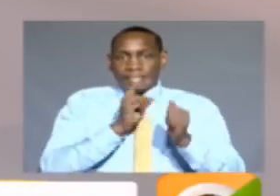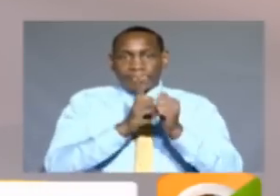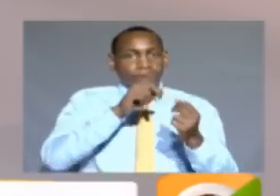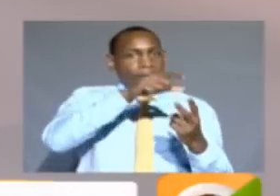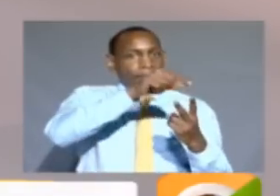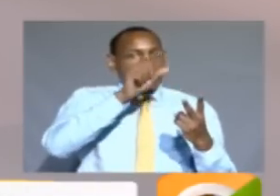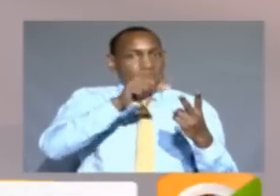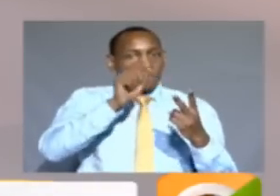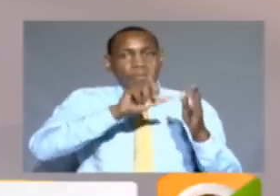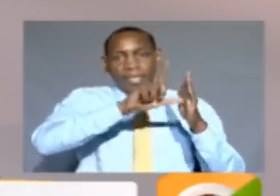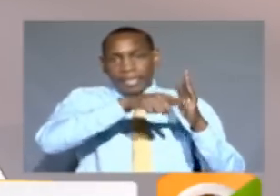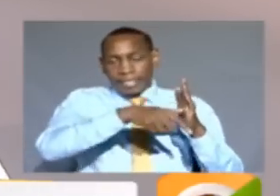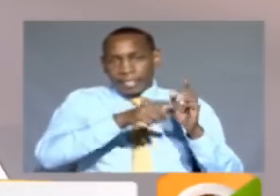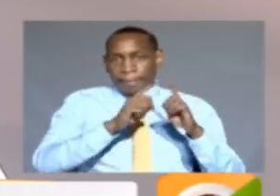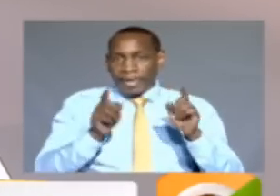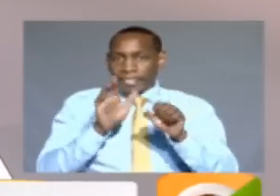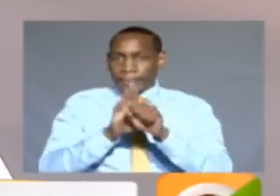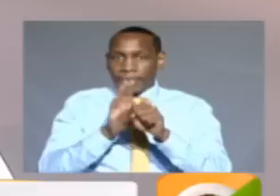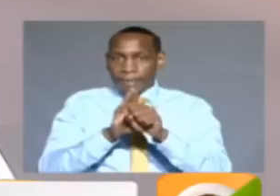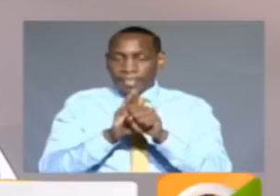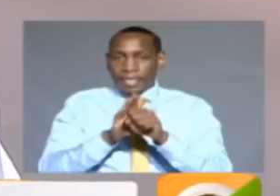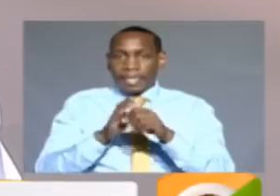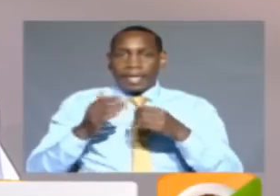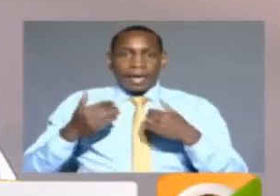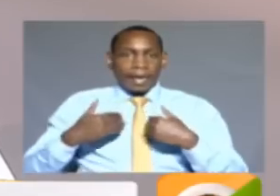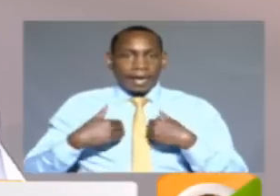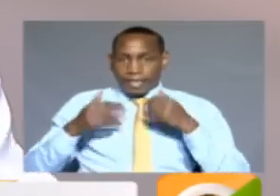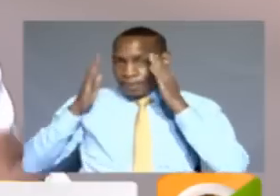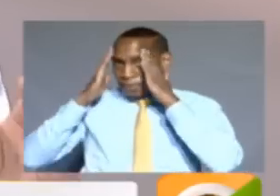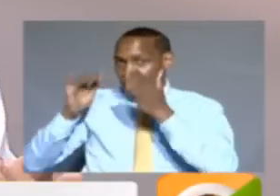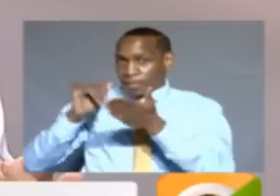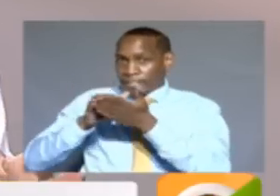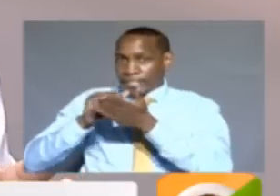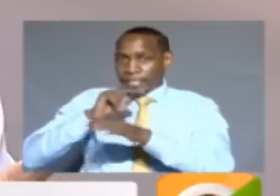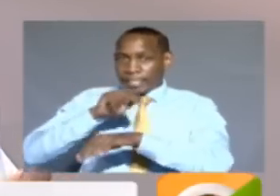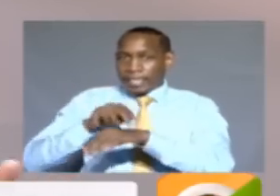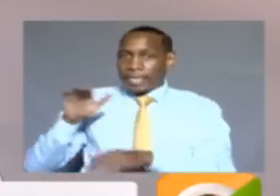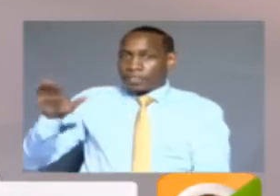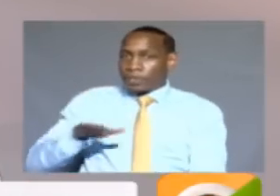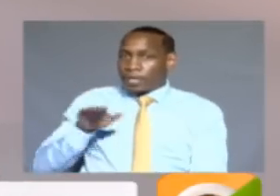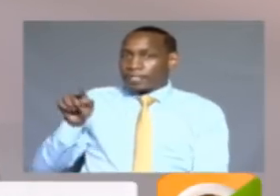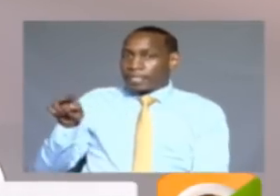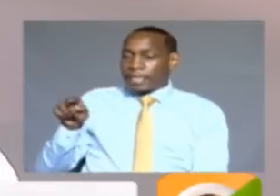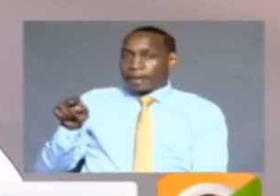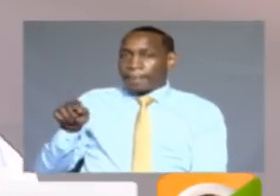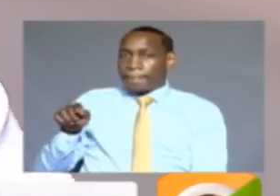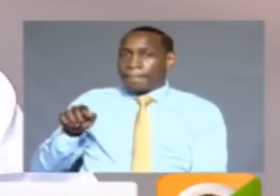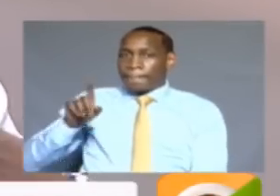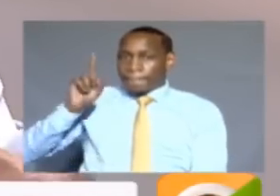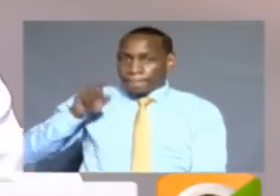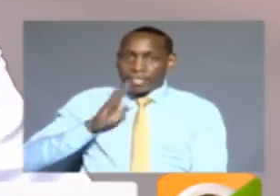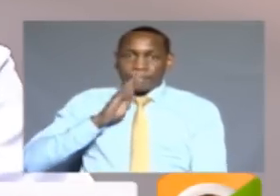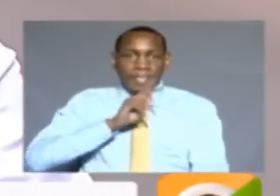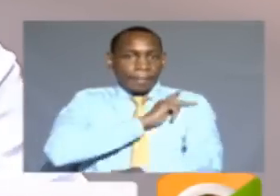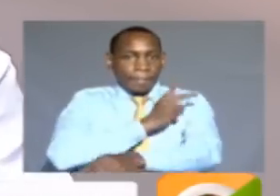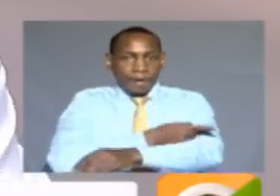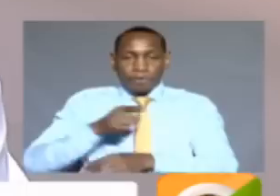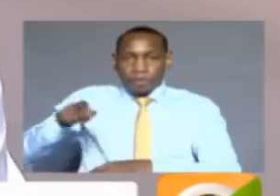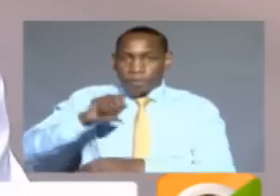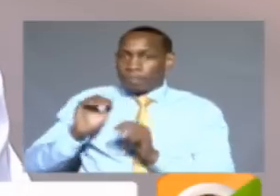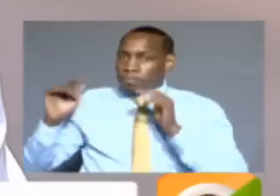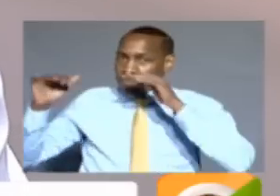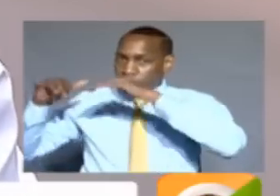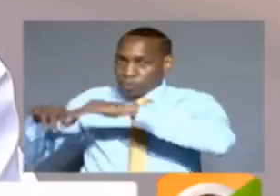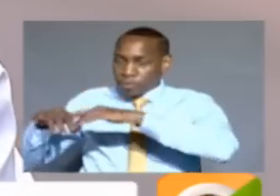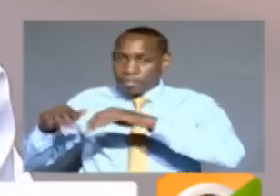them later. Mm. But many of them had the mindset that this National Assembly needs to be powerful because mm-hmm. we are going to come here. And they